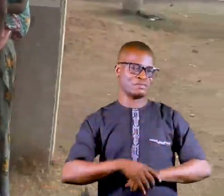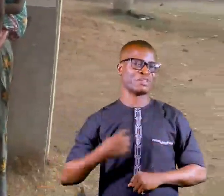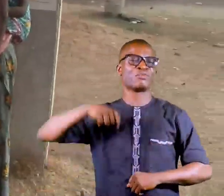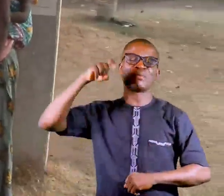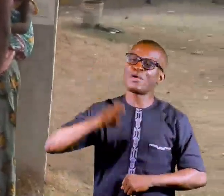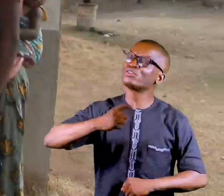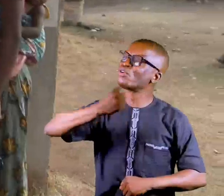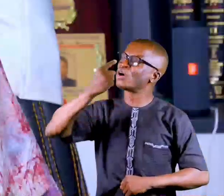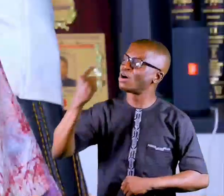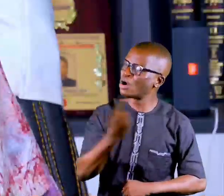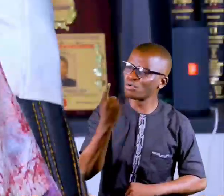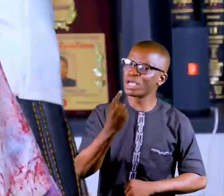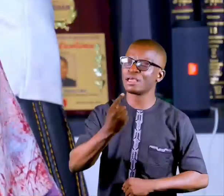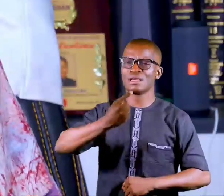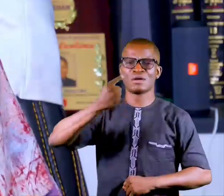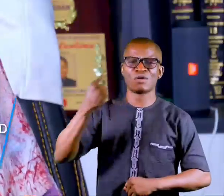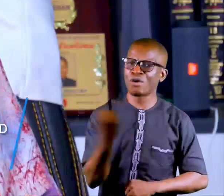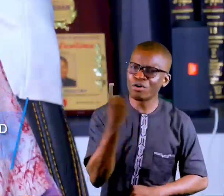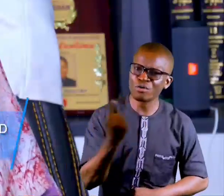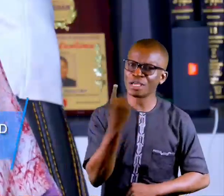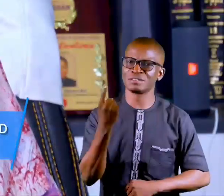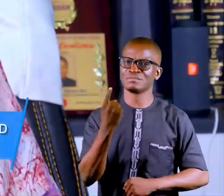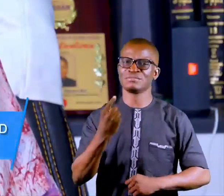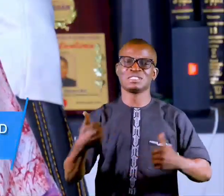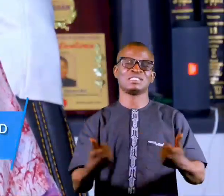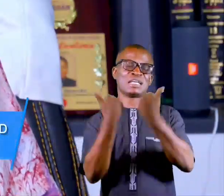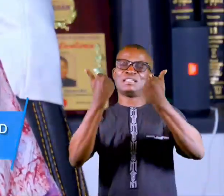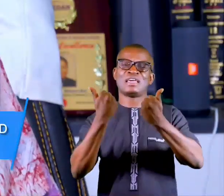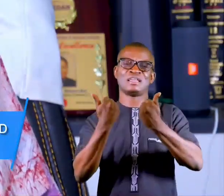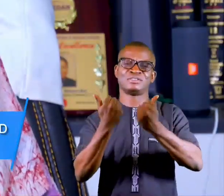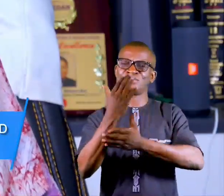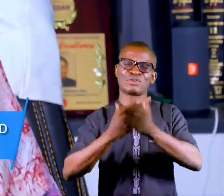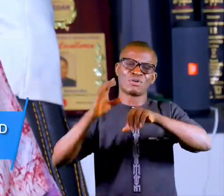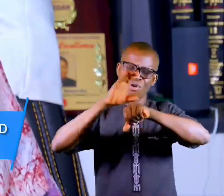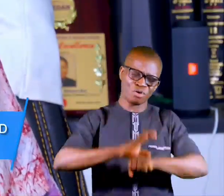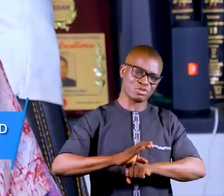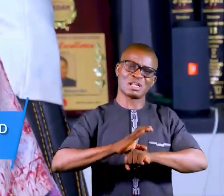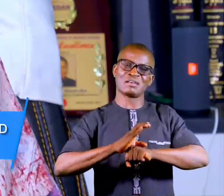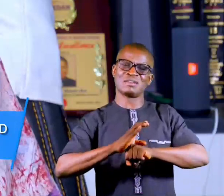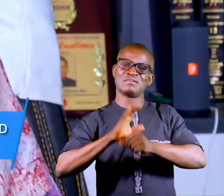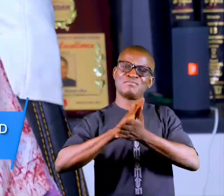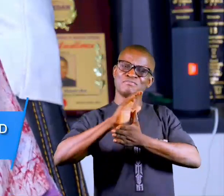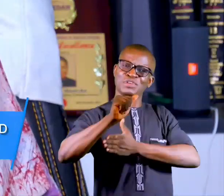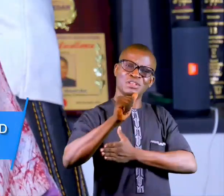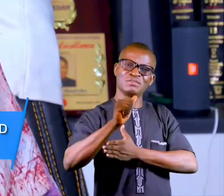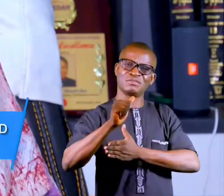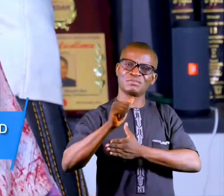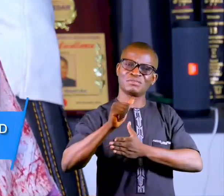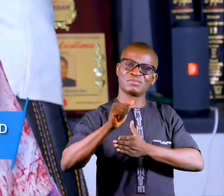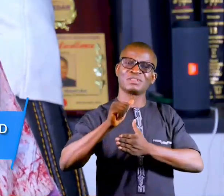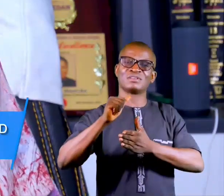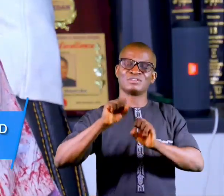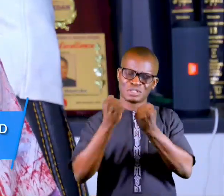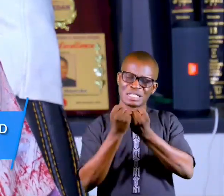to consistently challenge social norms, cultural norms that make